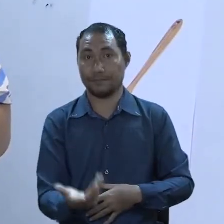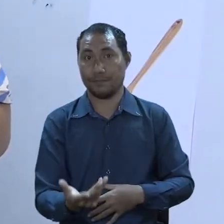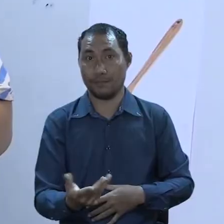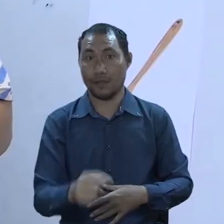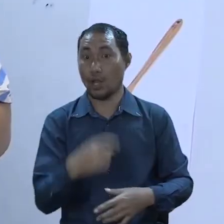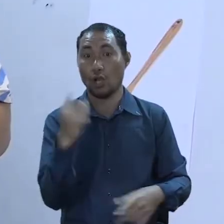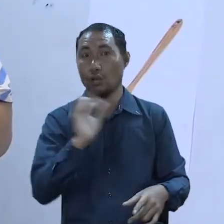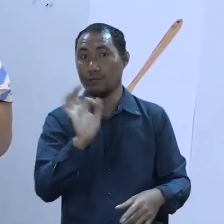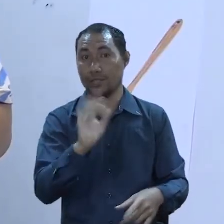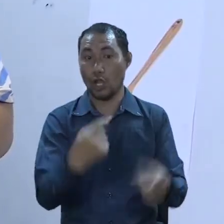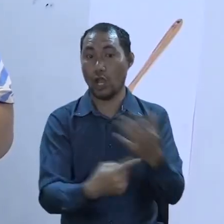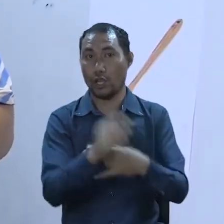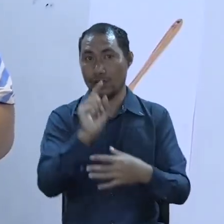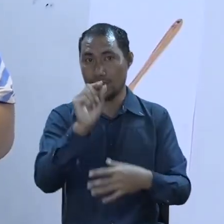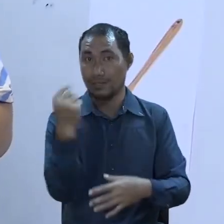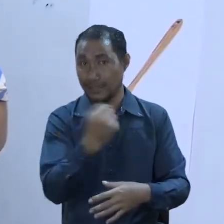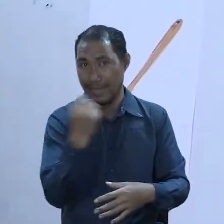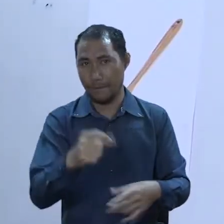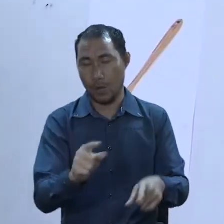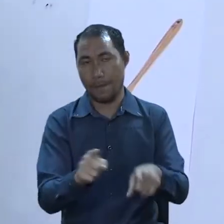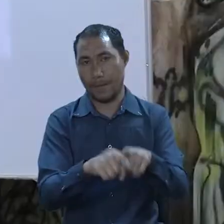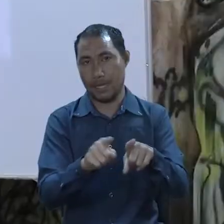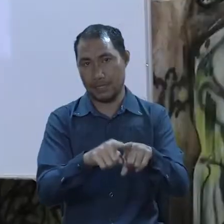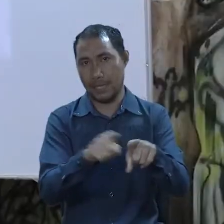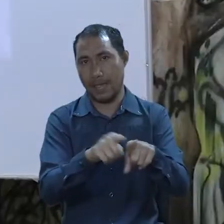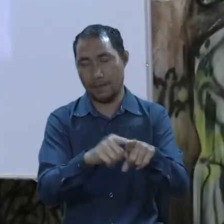name. So let's look at our first tool.